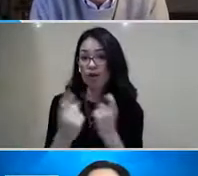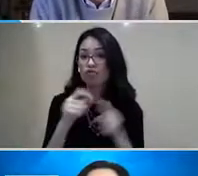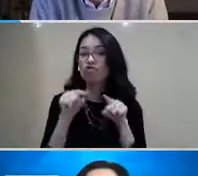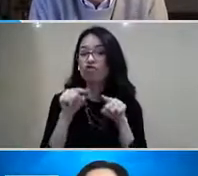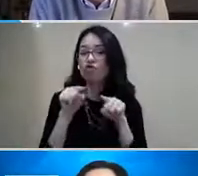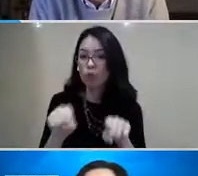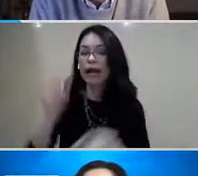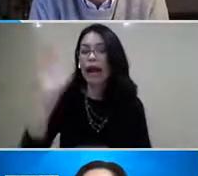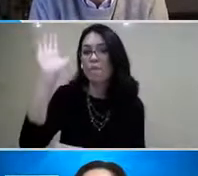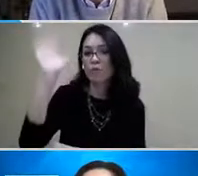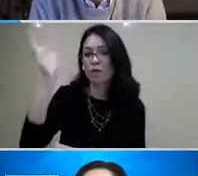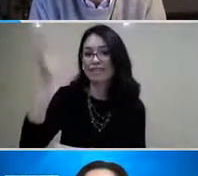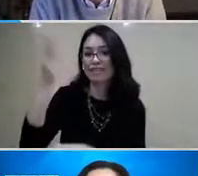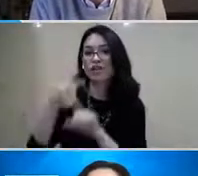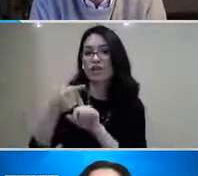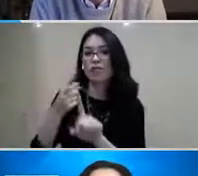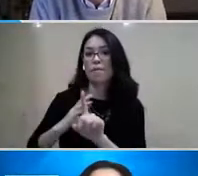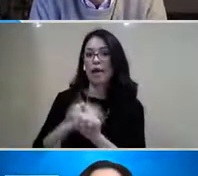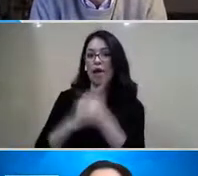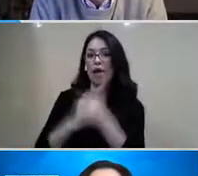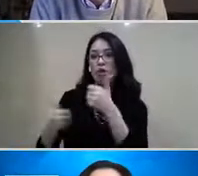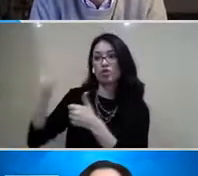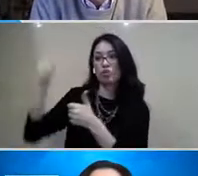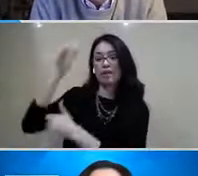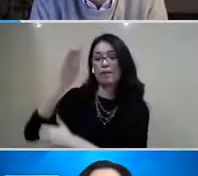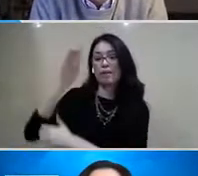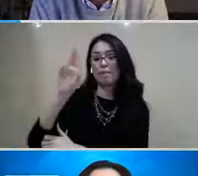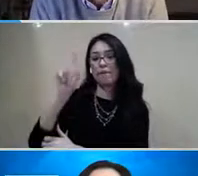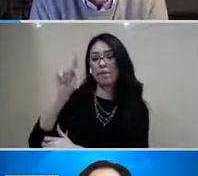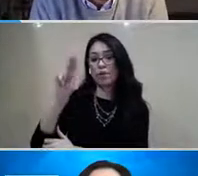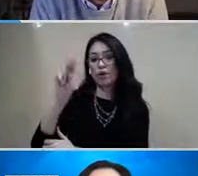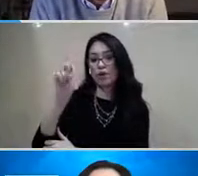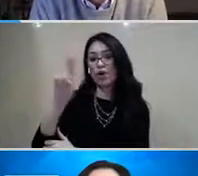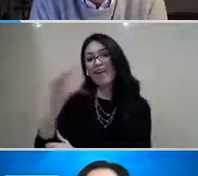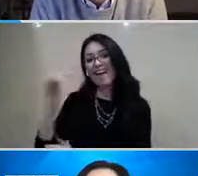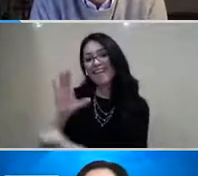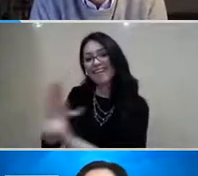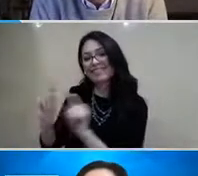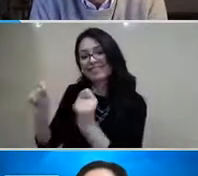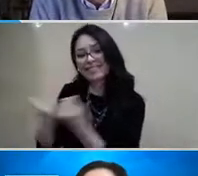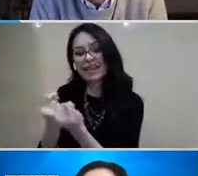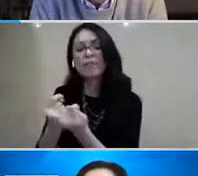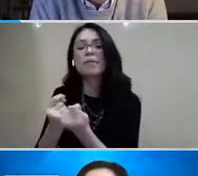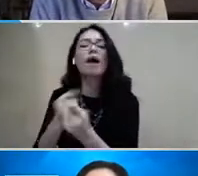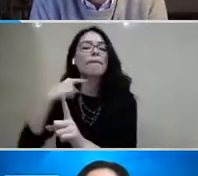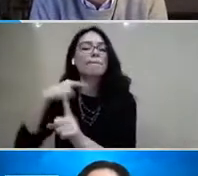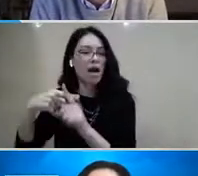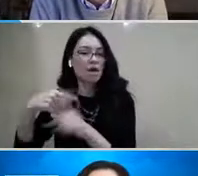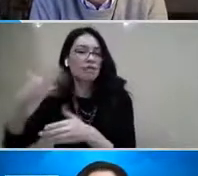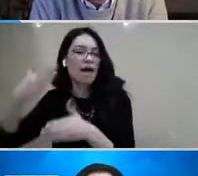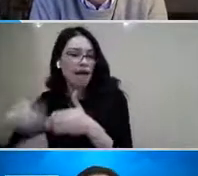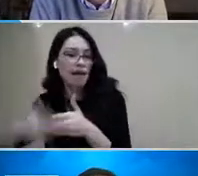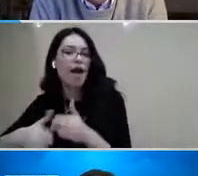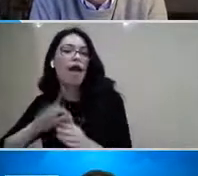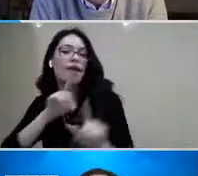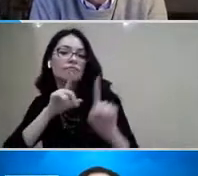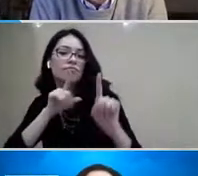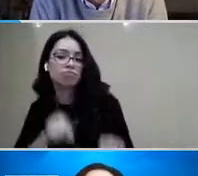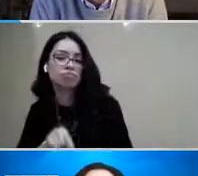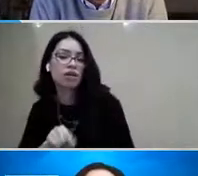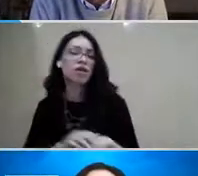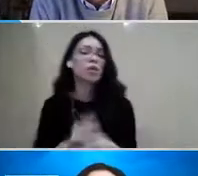Superintendent Buhner and his team, and then again, the question and answer portion after. We also plan to wrap up by 5 p.m. since we know everyone